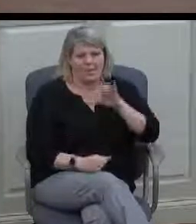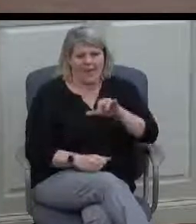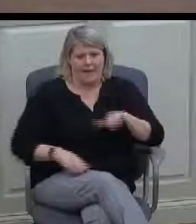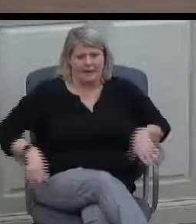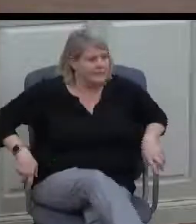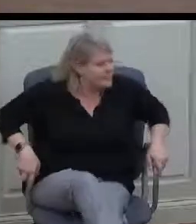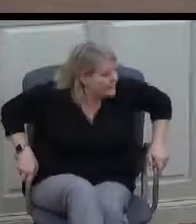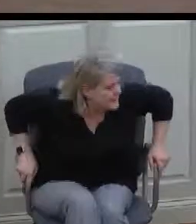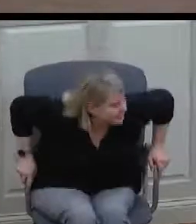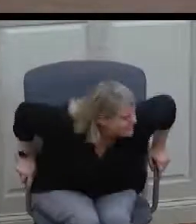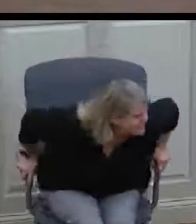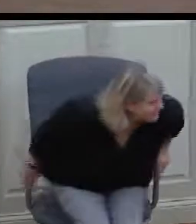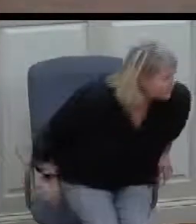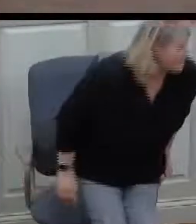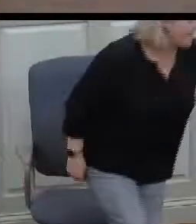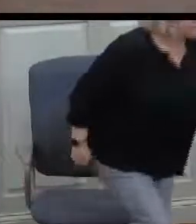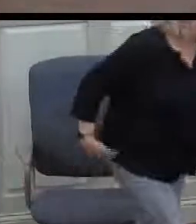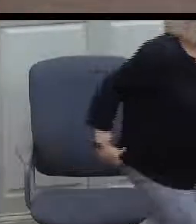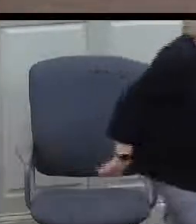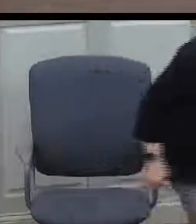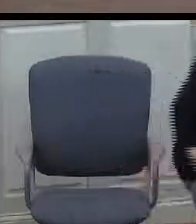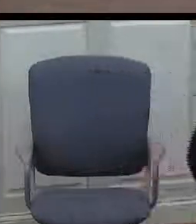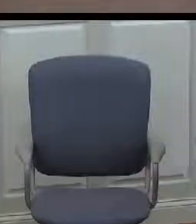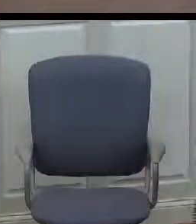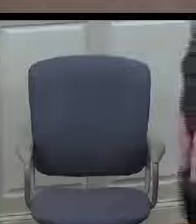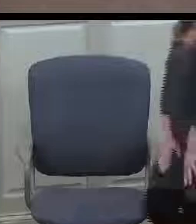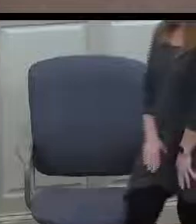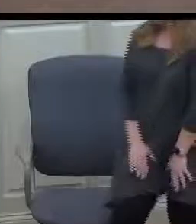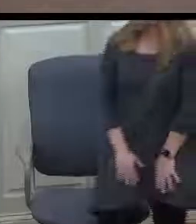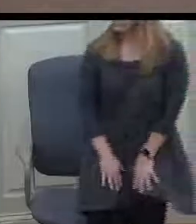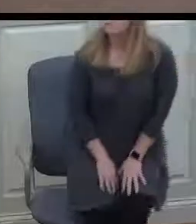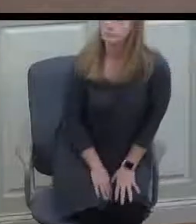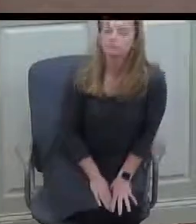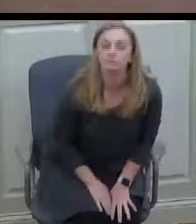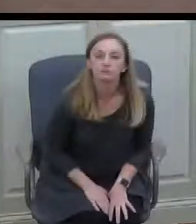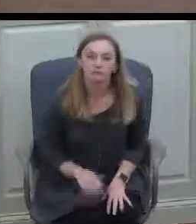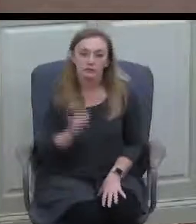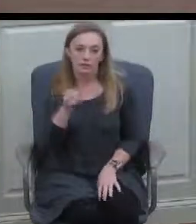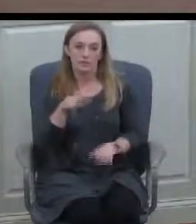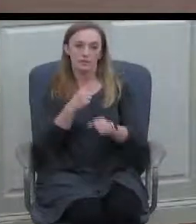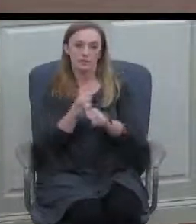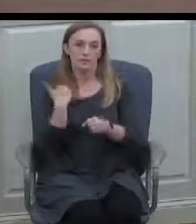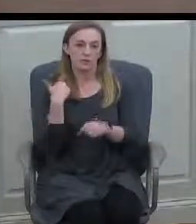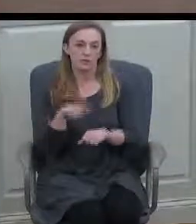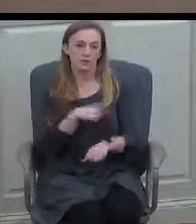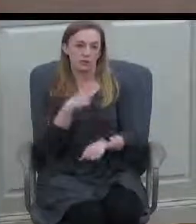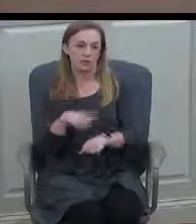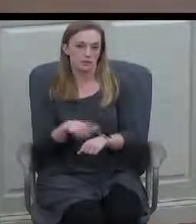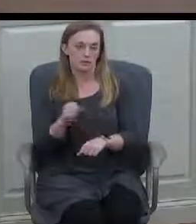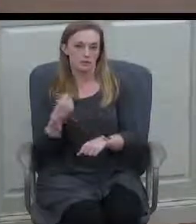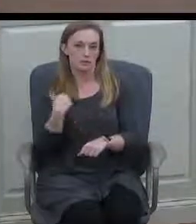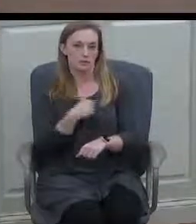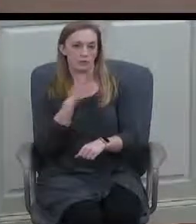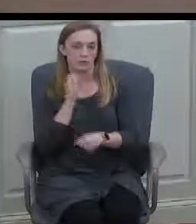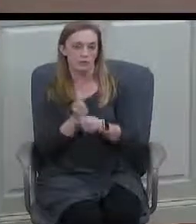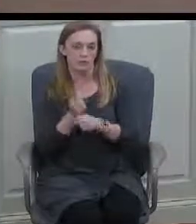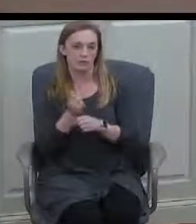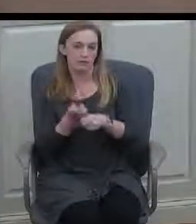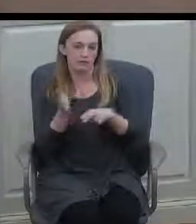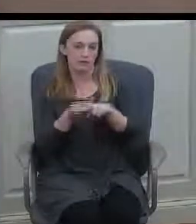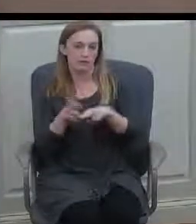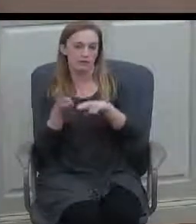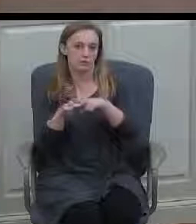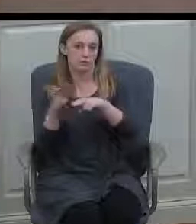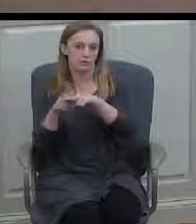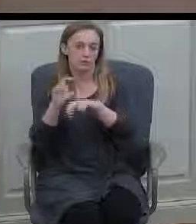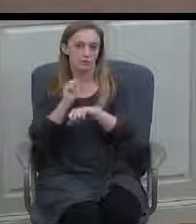The 10-year was a long time. But we will have, there'll be annual increases based on the U.S. Bureau of